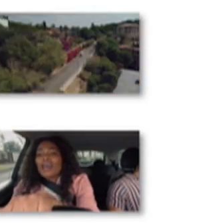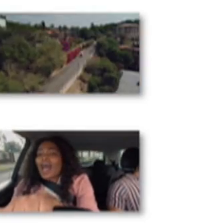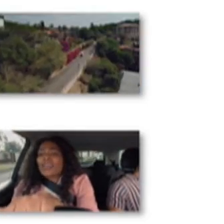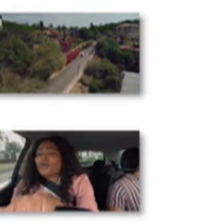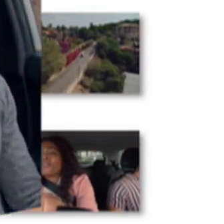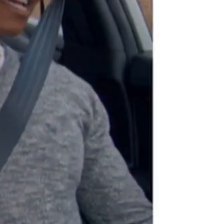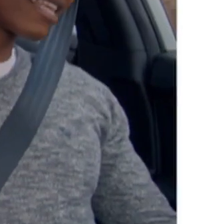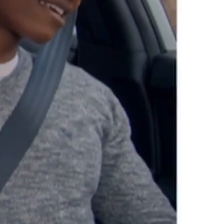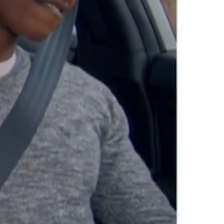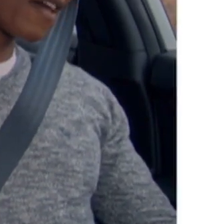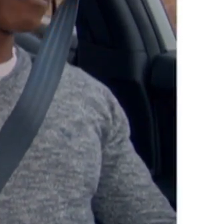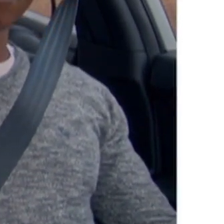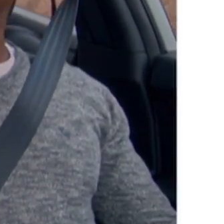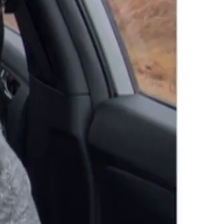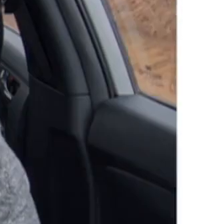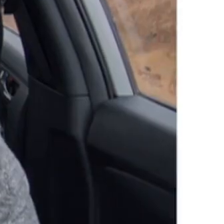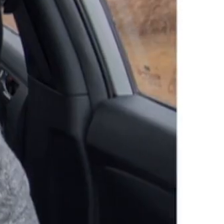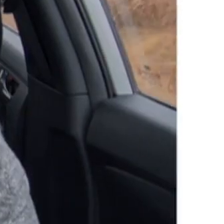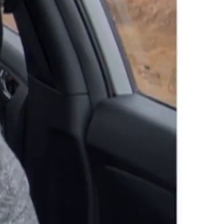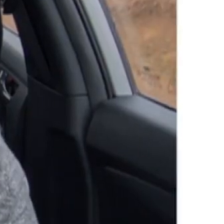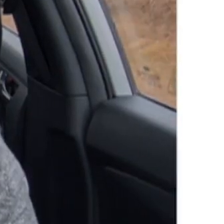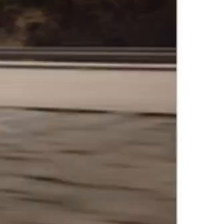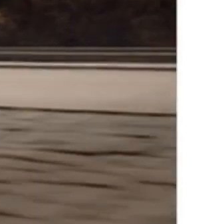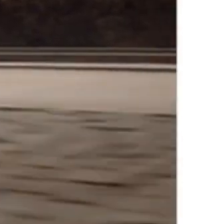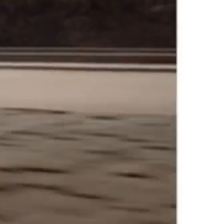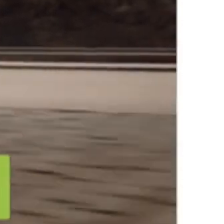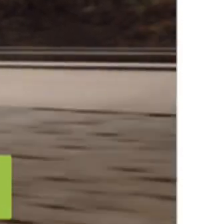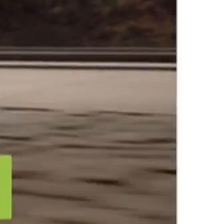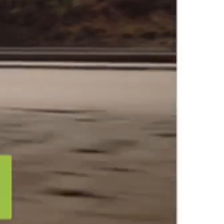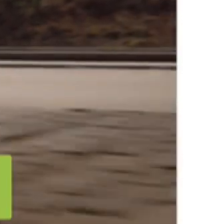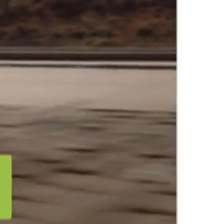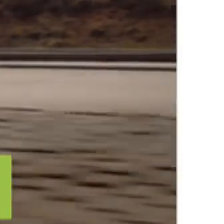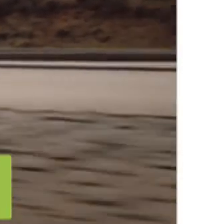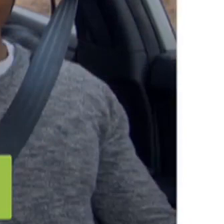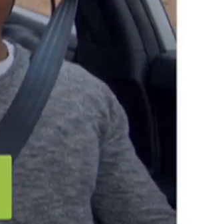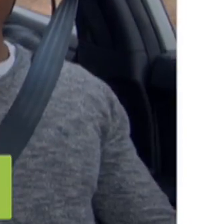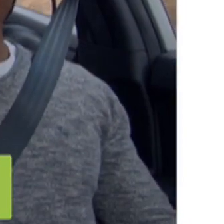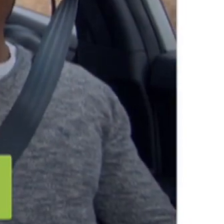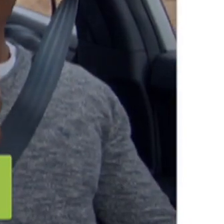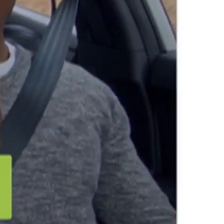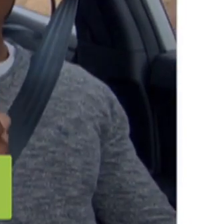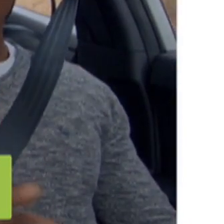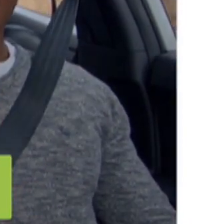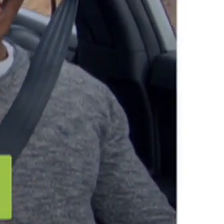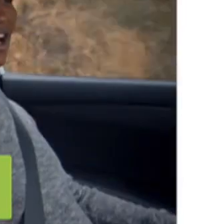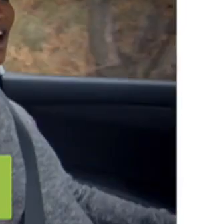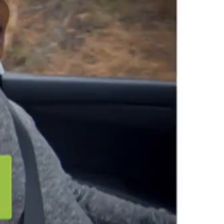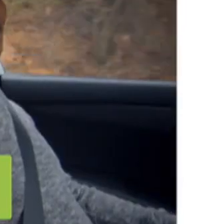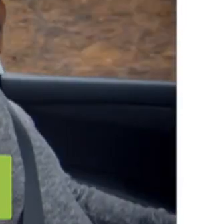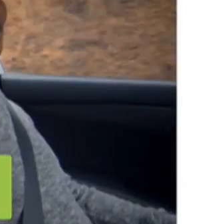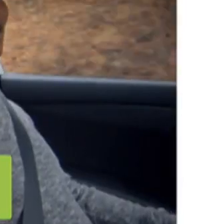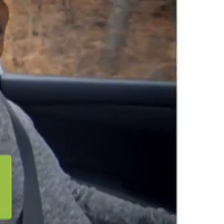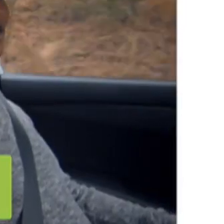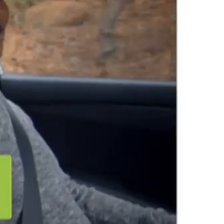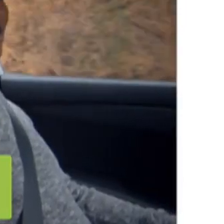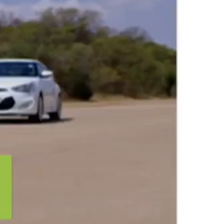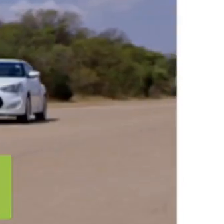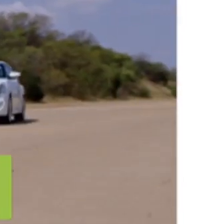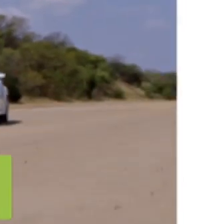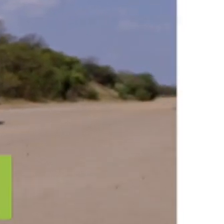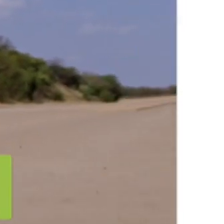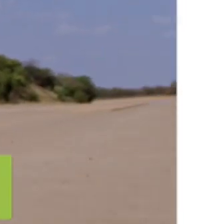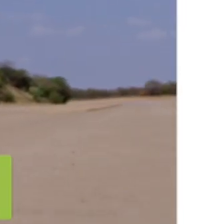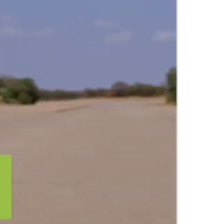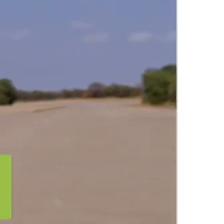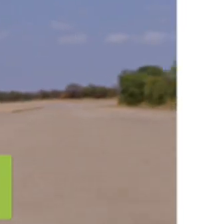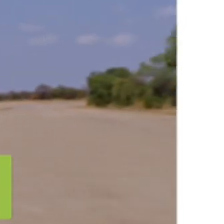34473. I understand that there's a family member of yours who gave you something really special. So this is it here. This is it right here, which my aunt gave me